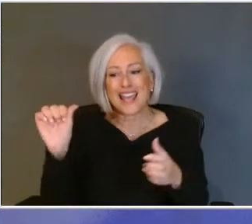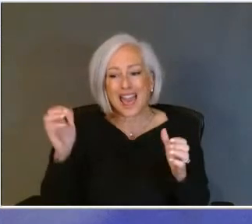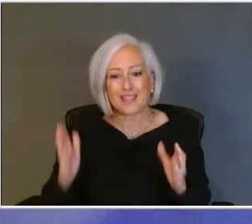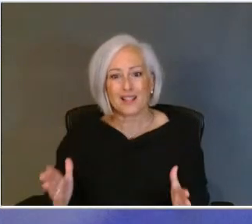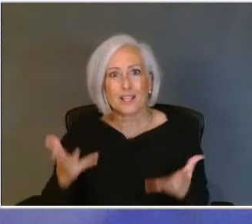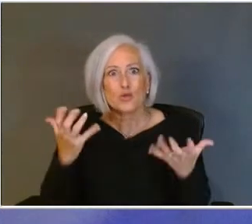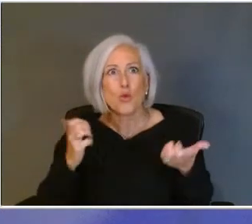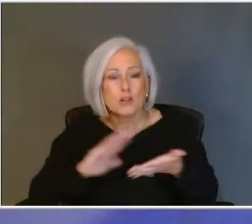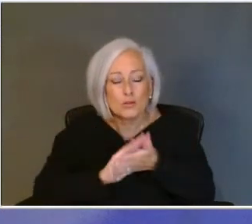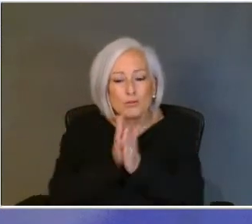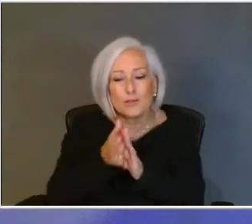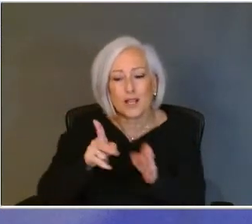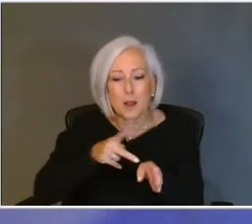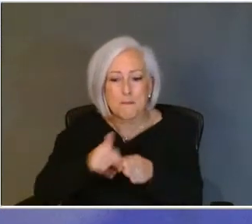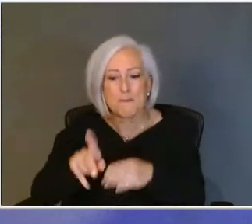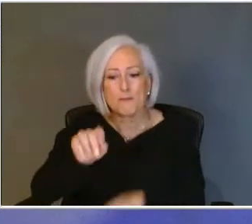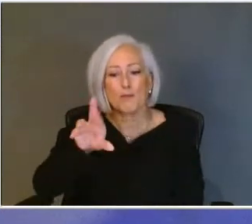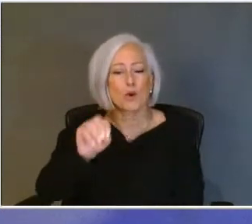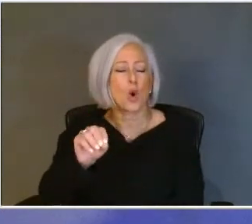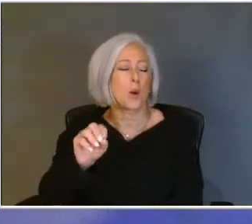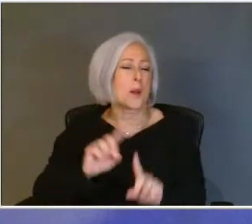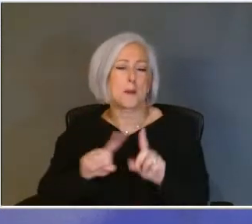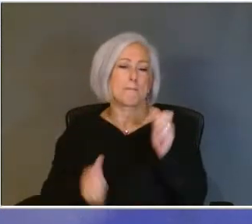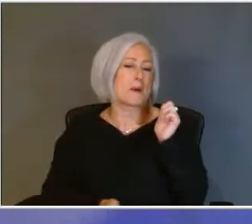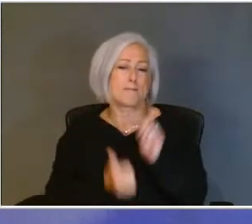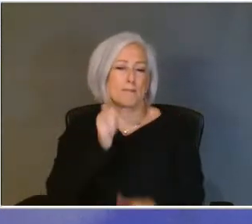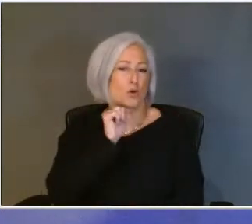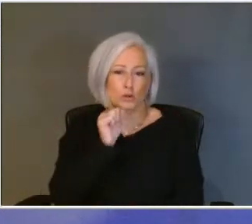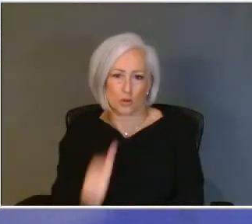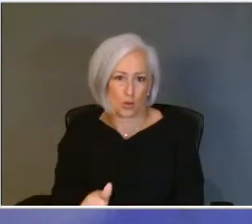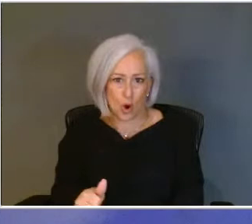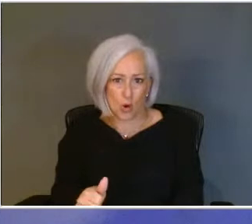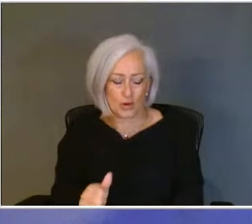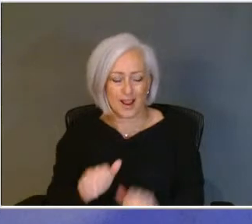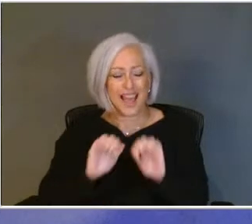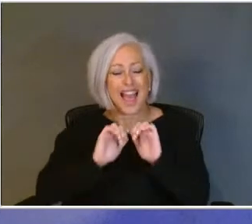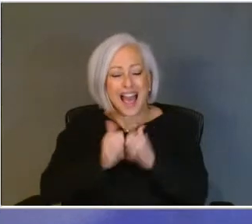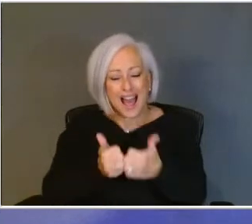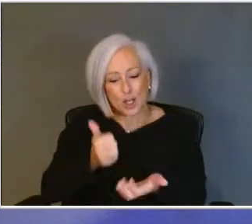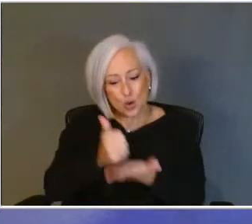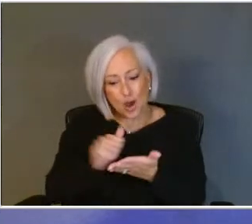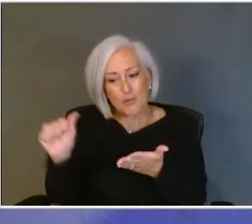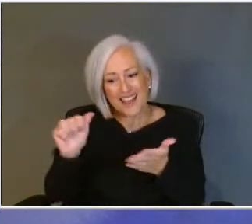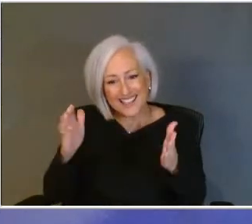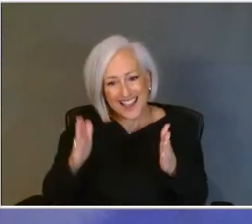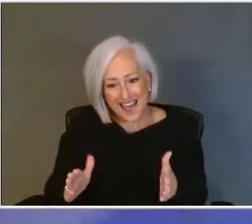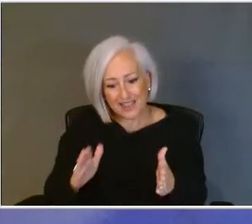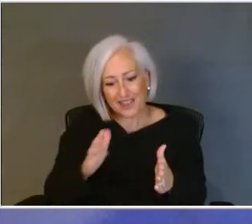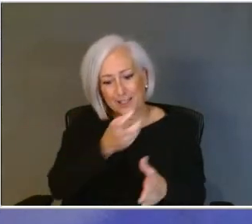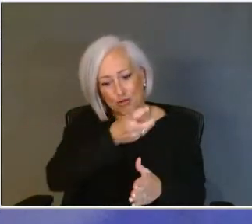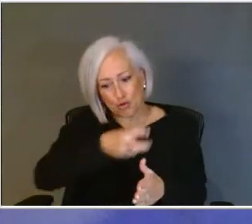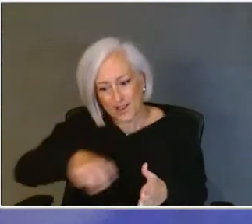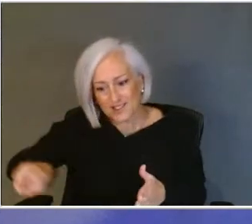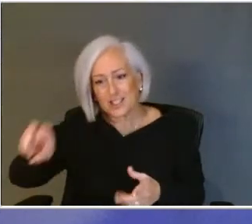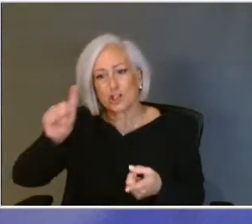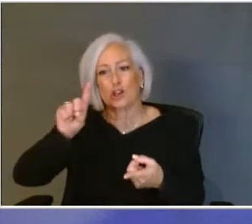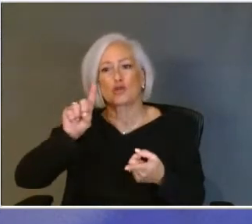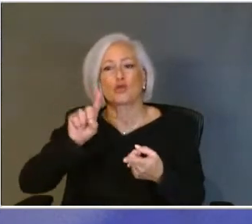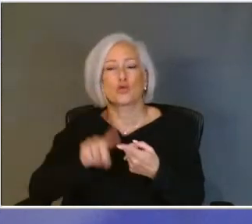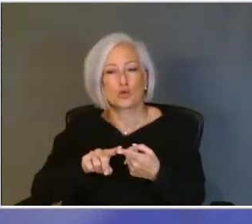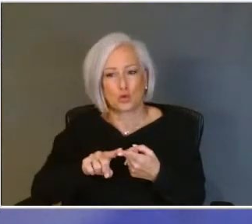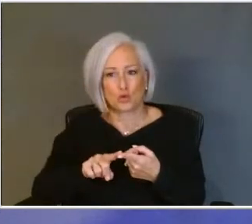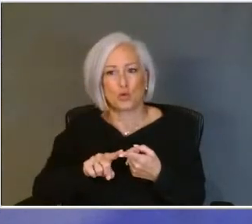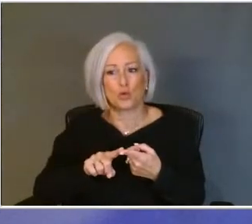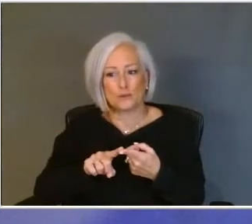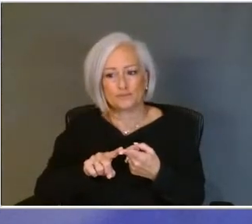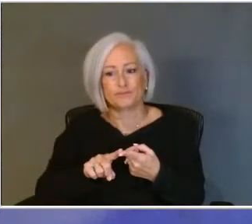of them won't. How do you help an athlete kind of transition into a place where they have to just kind